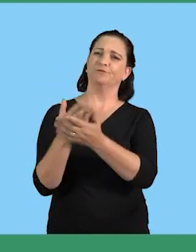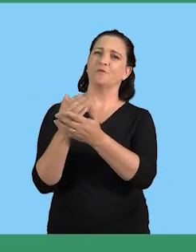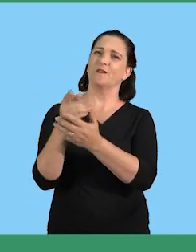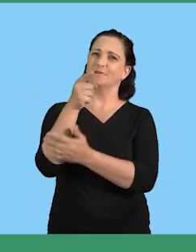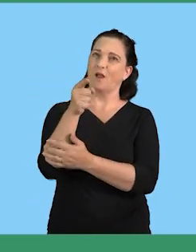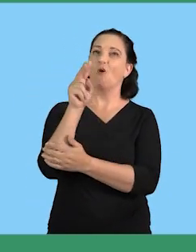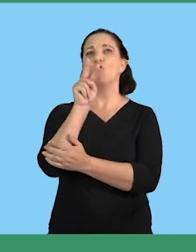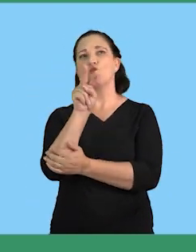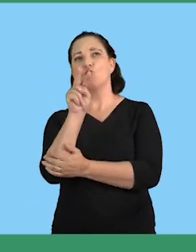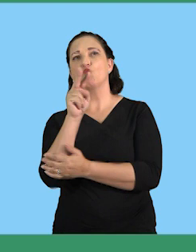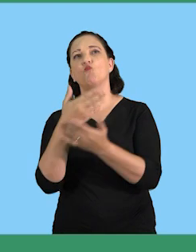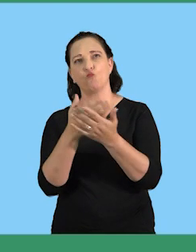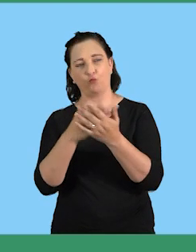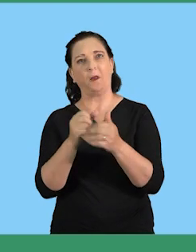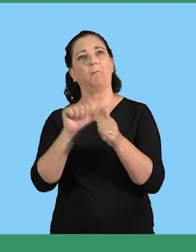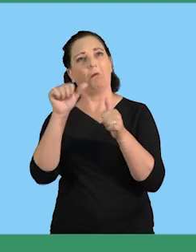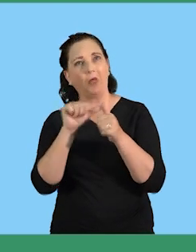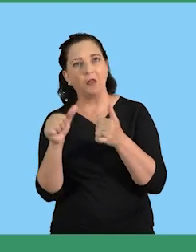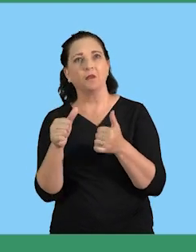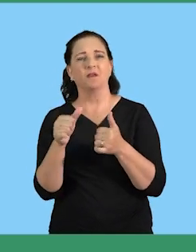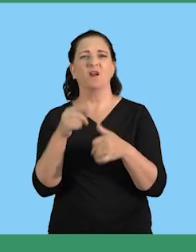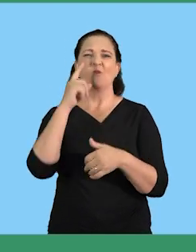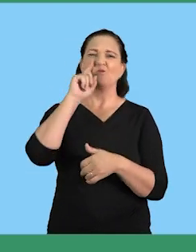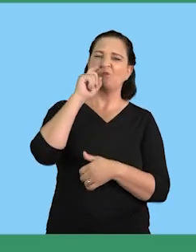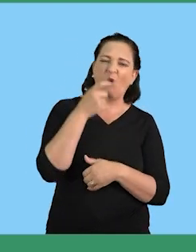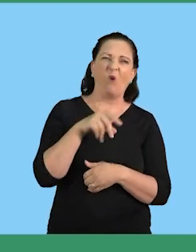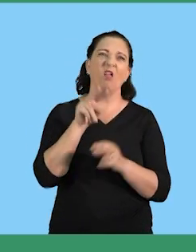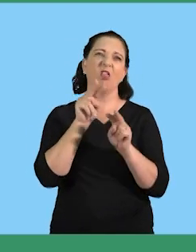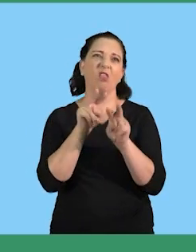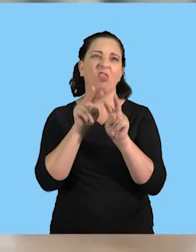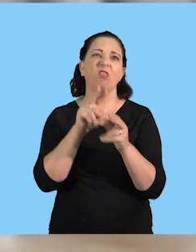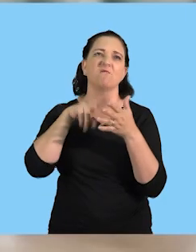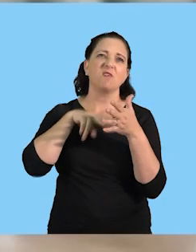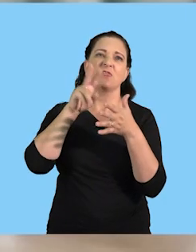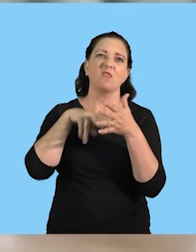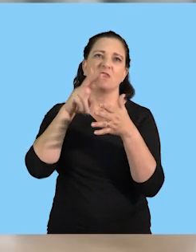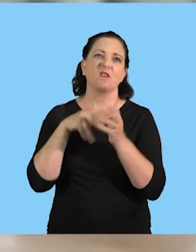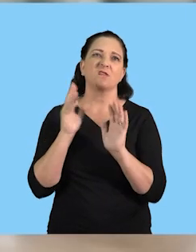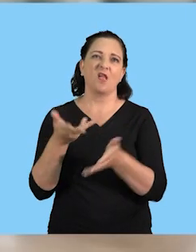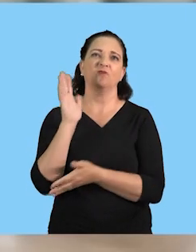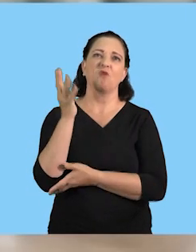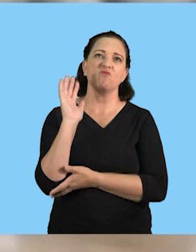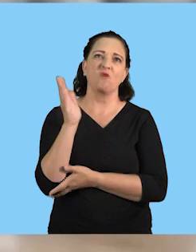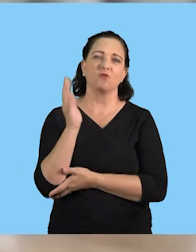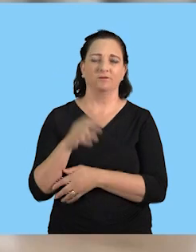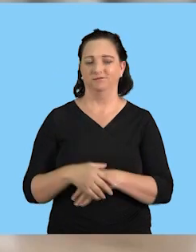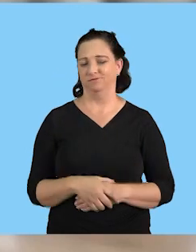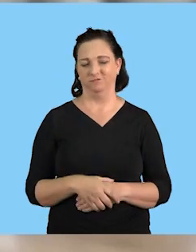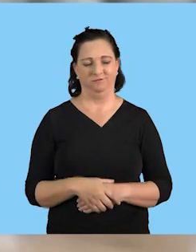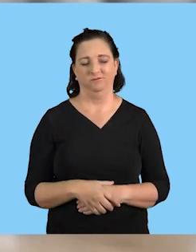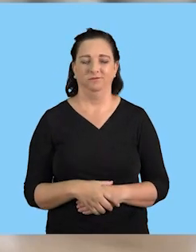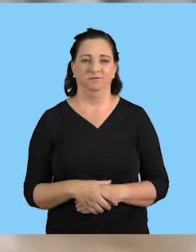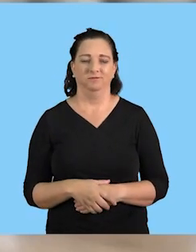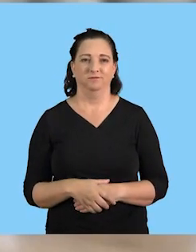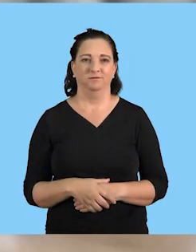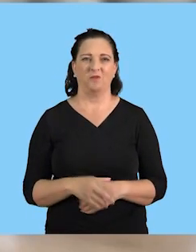so that your presentation can be attractive, so that people are not bored, because sometimes people get bored when you're just talking or reading